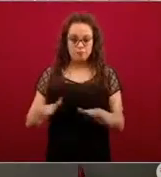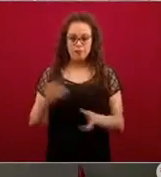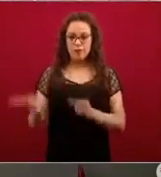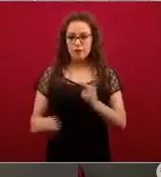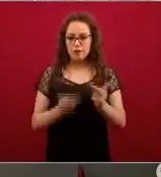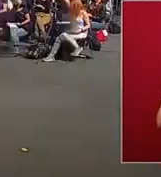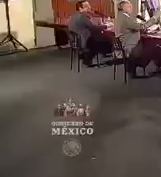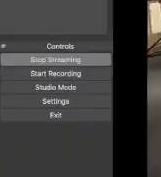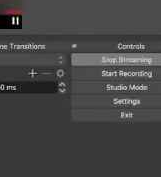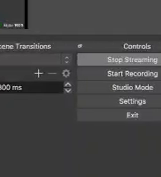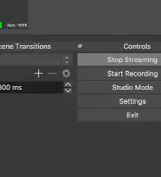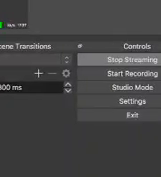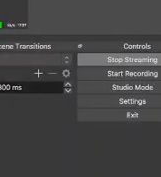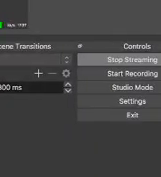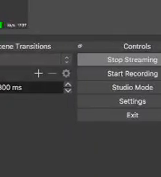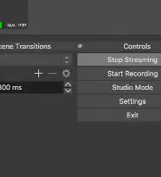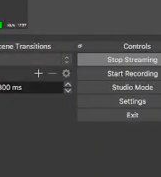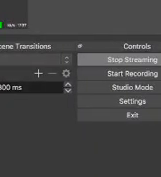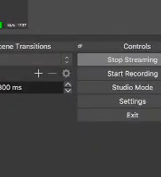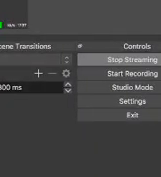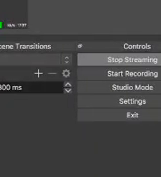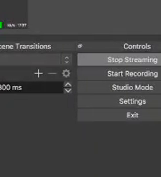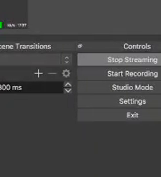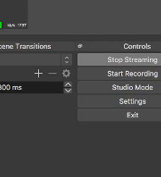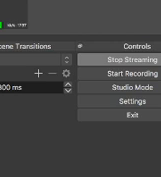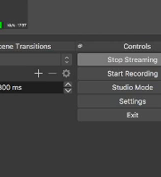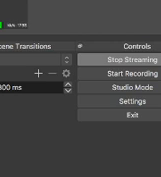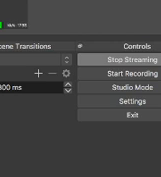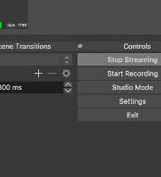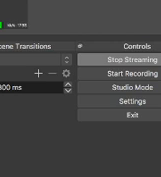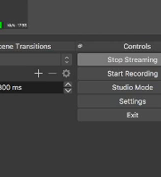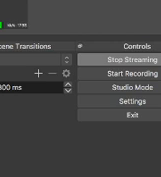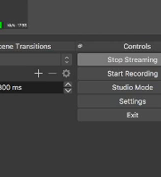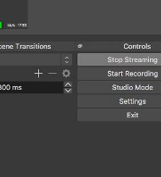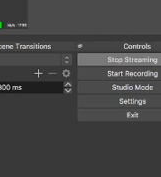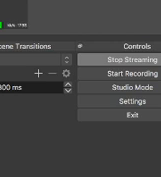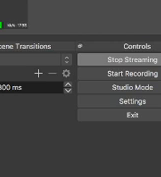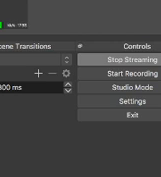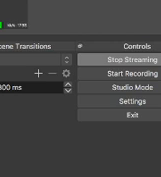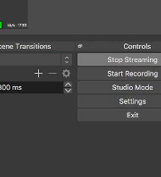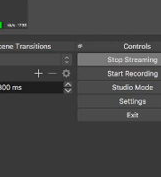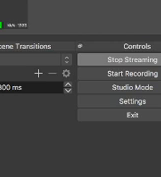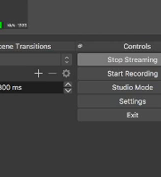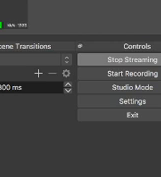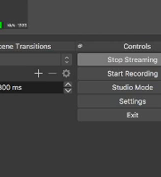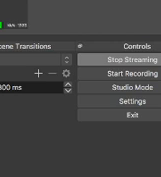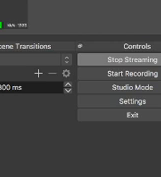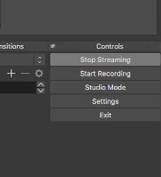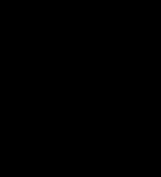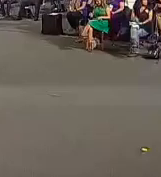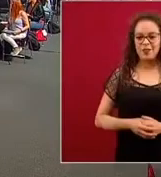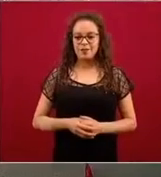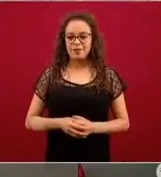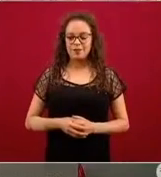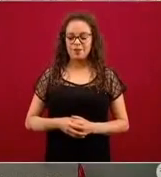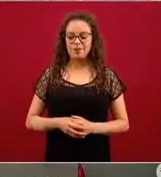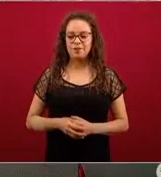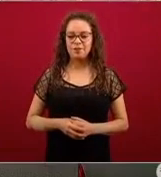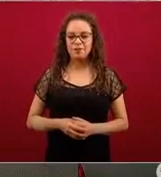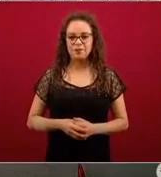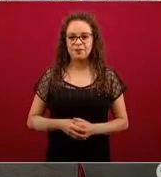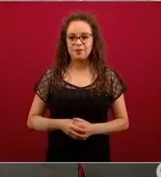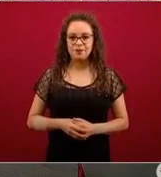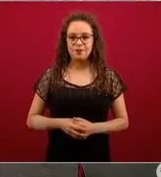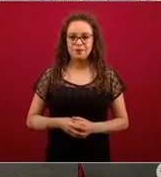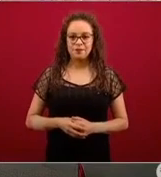Let's go ahead with questions and answers. Usted también, y usted que no le había tocado. Yes, and then we'll go to the back. No, allá la Thank